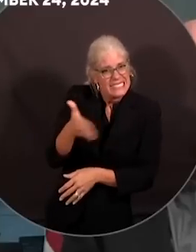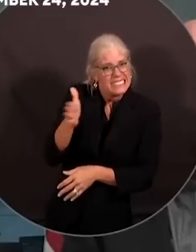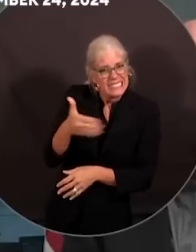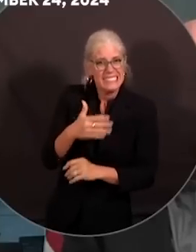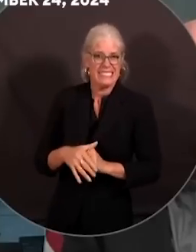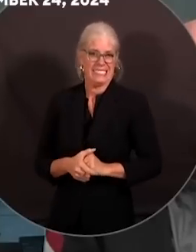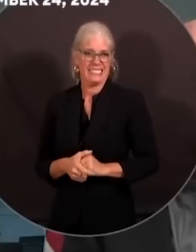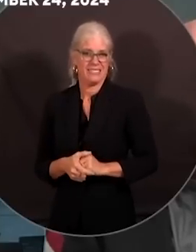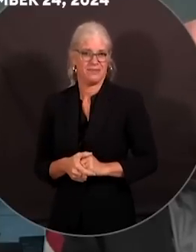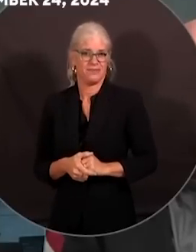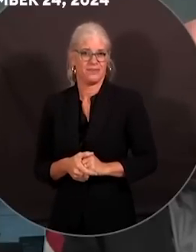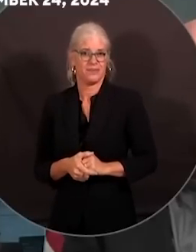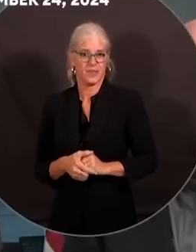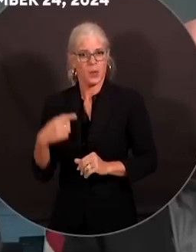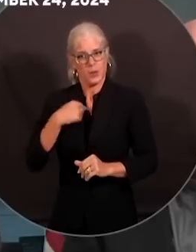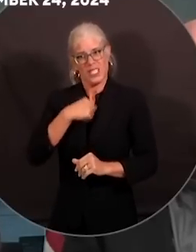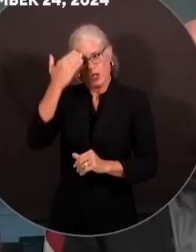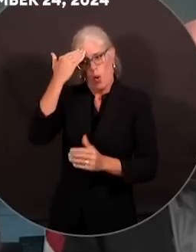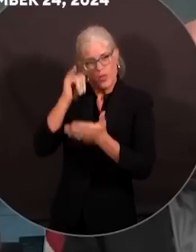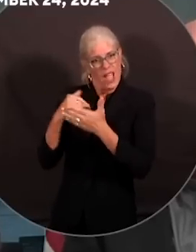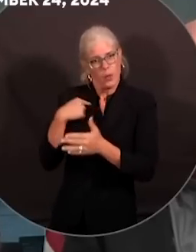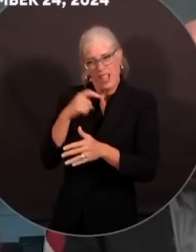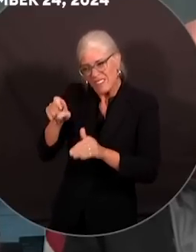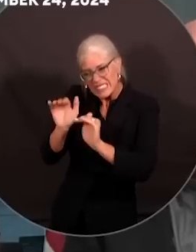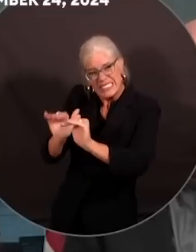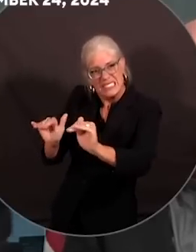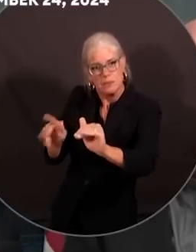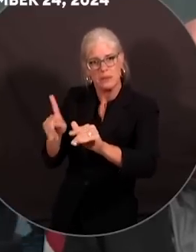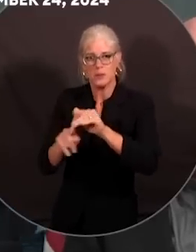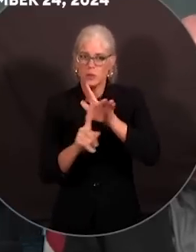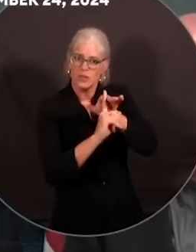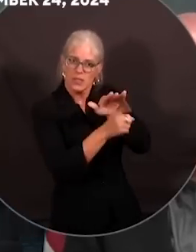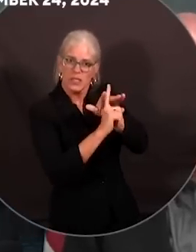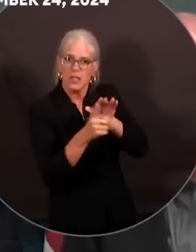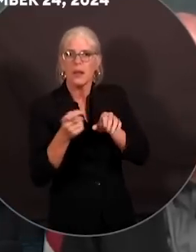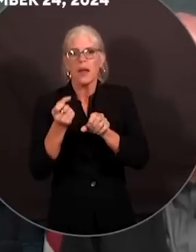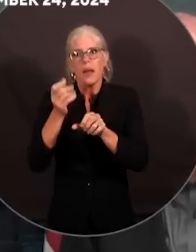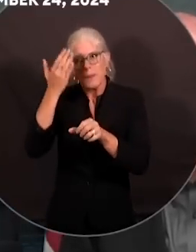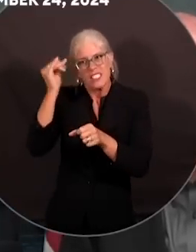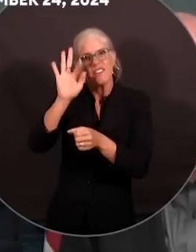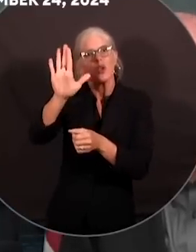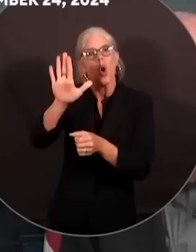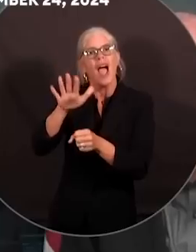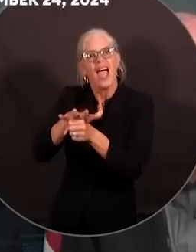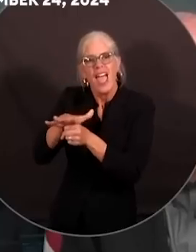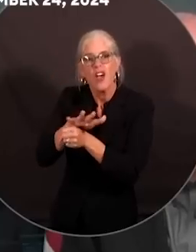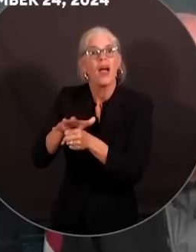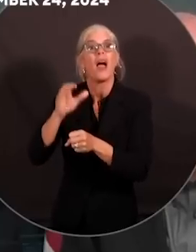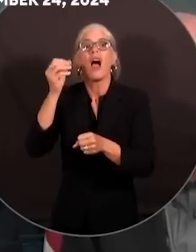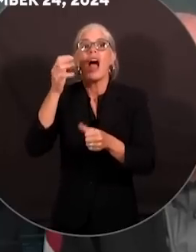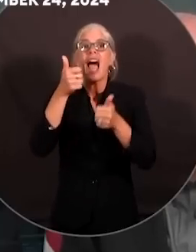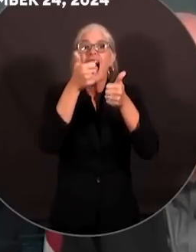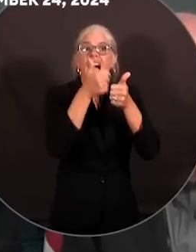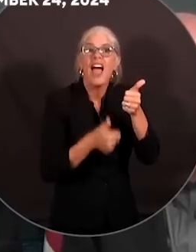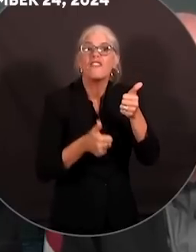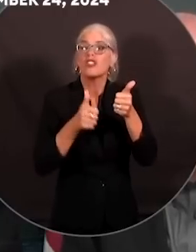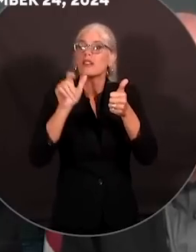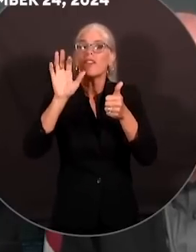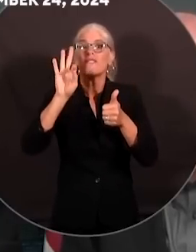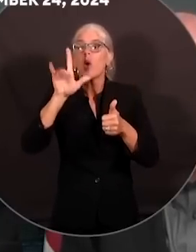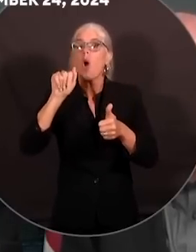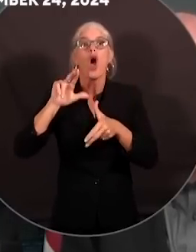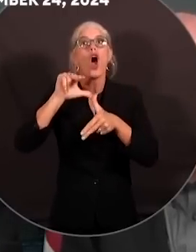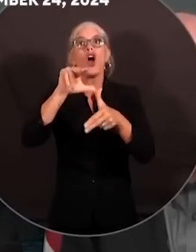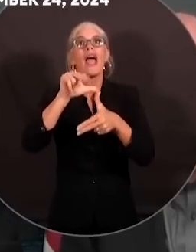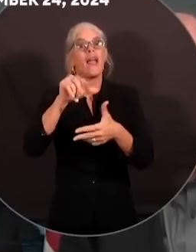likely necessitate that. So just listen to your folks locally. It's not going to be the same in every part of the Florida West Coast,